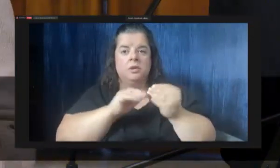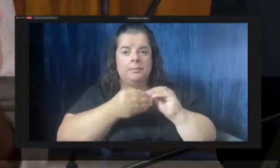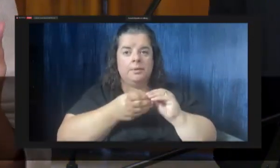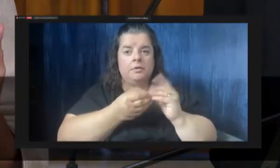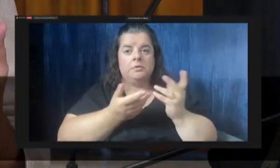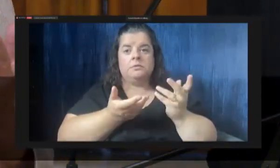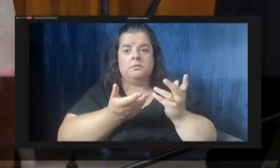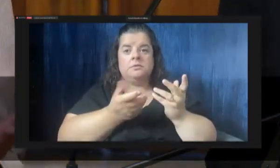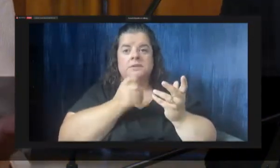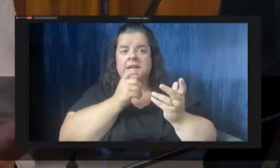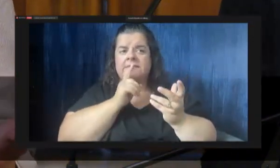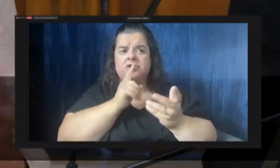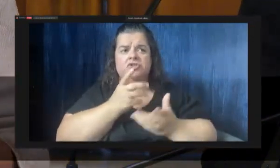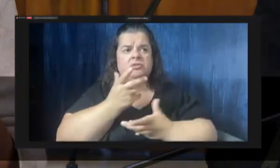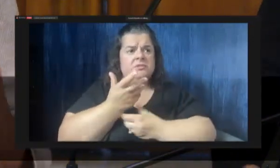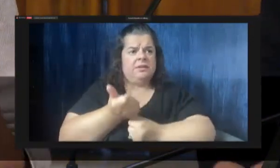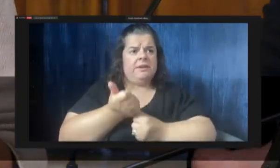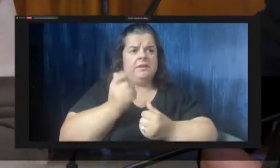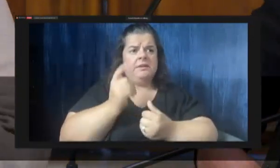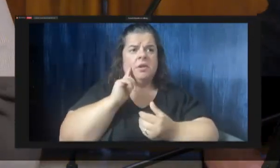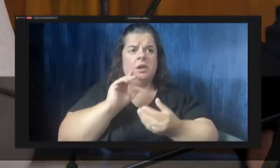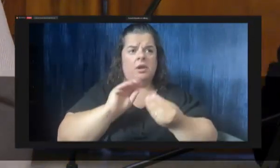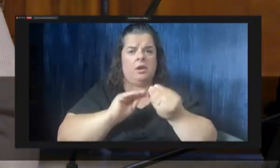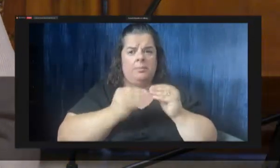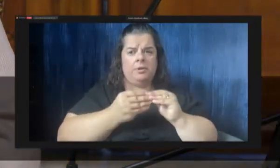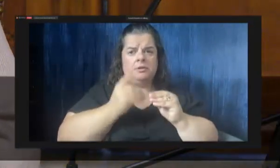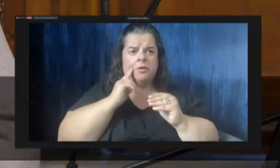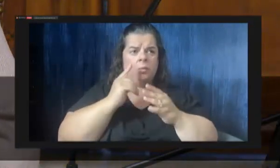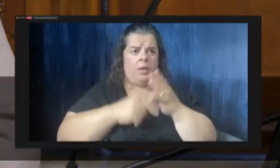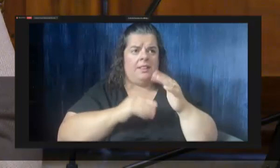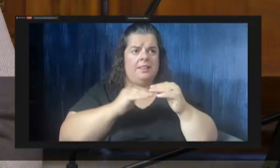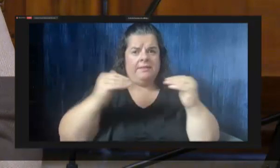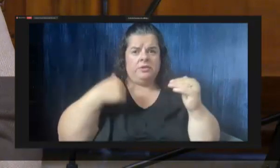even confident of the numbers that we have of what levels we're trying to achieve.